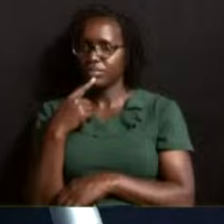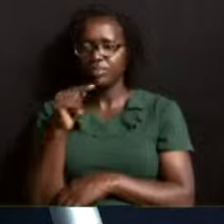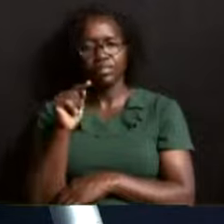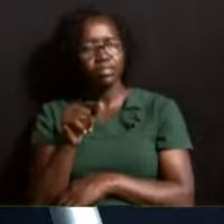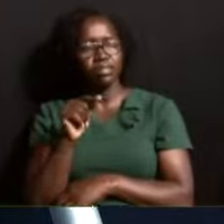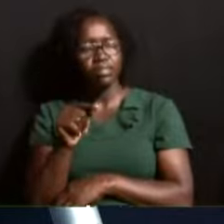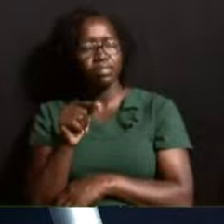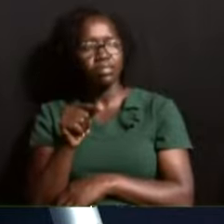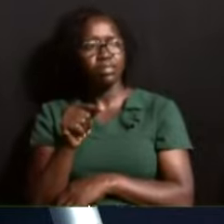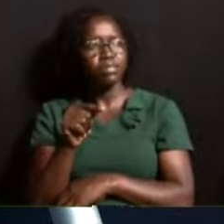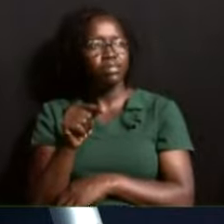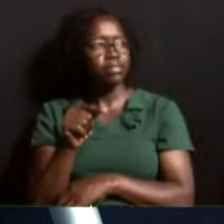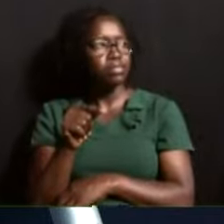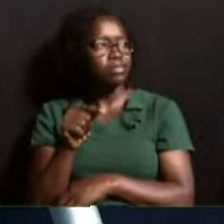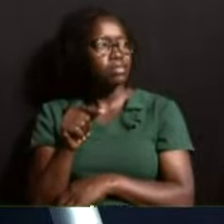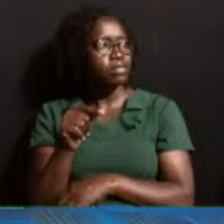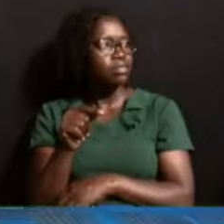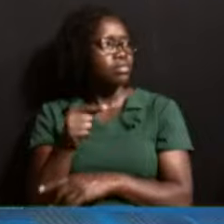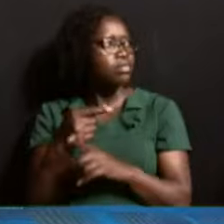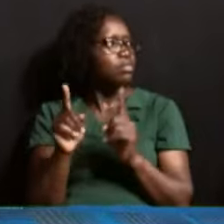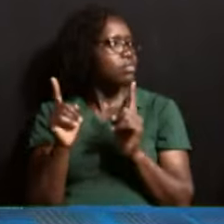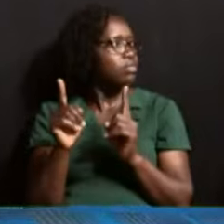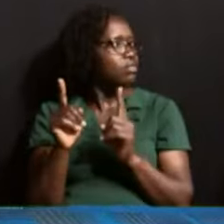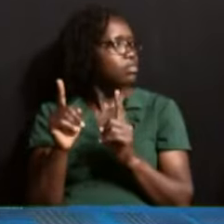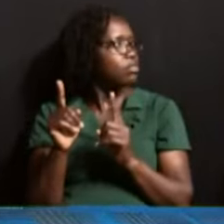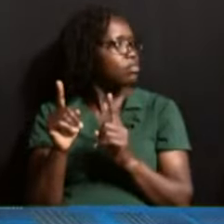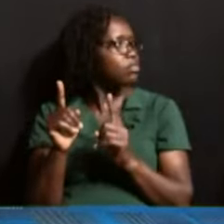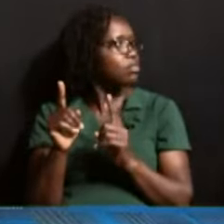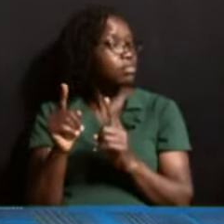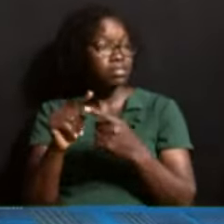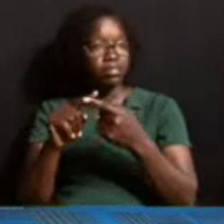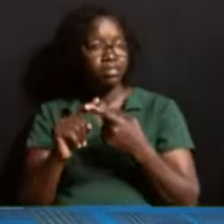too literally. But, you know, to me,